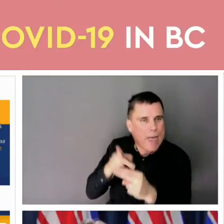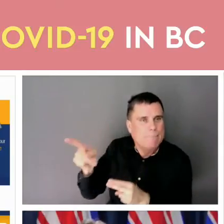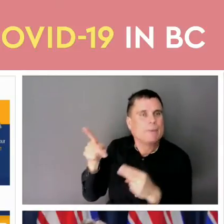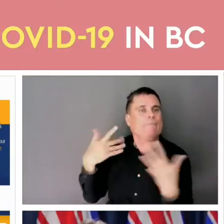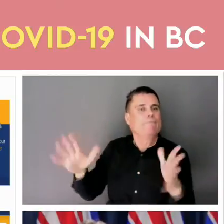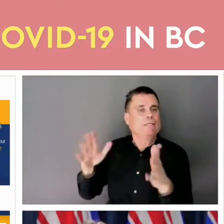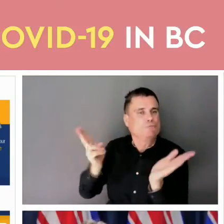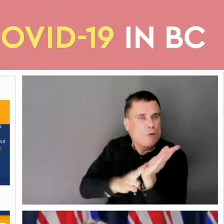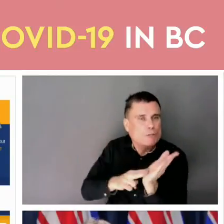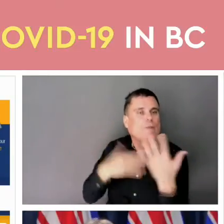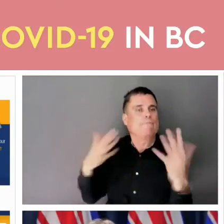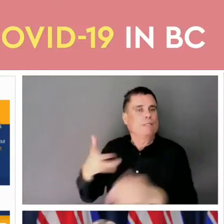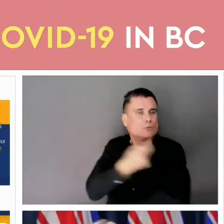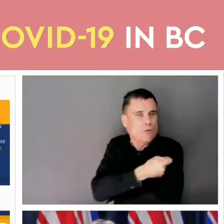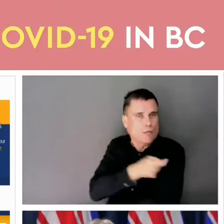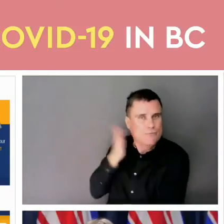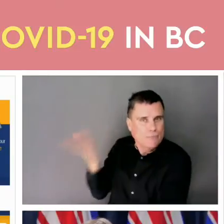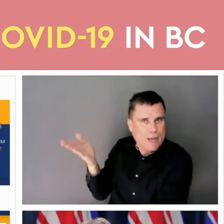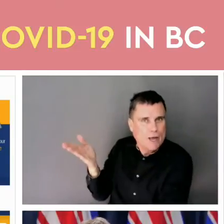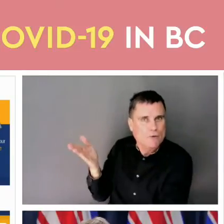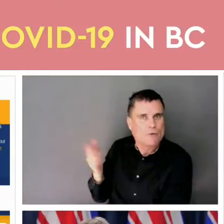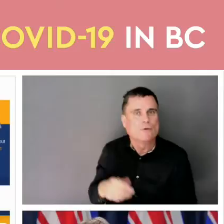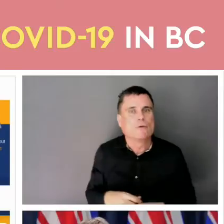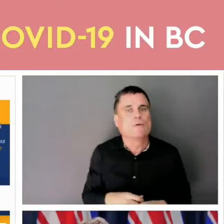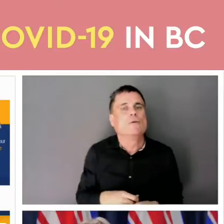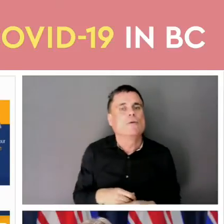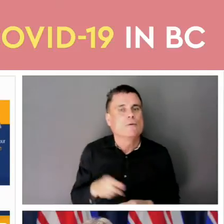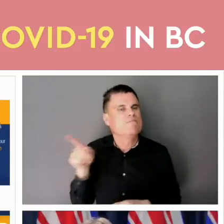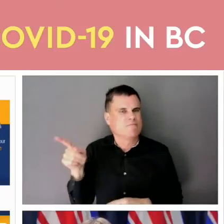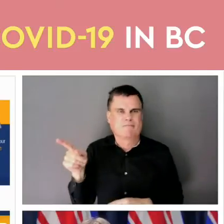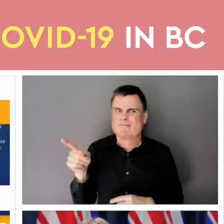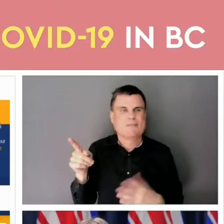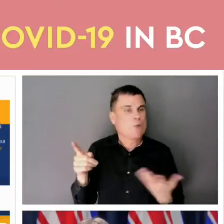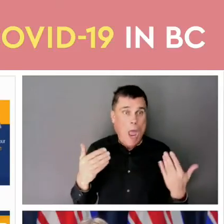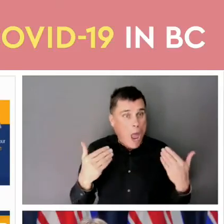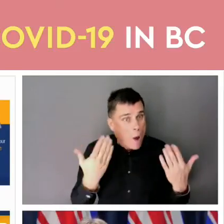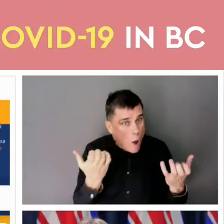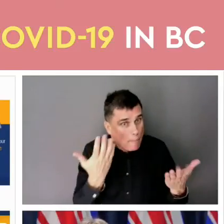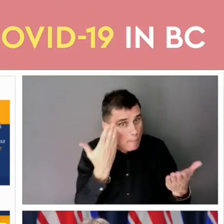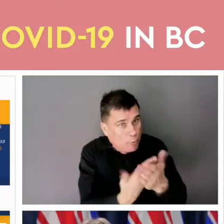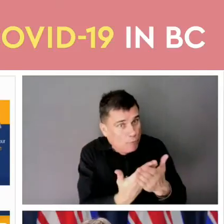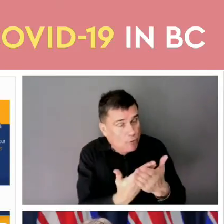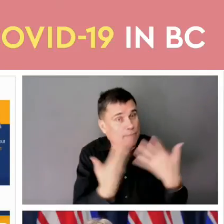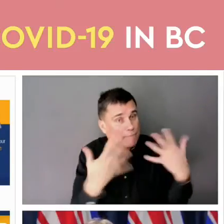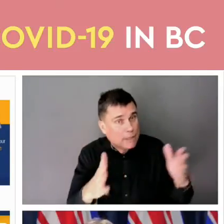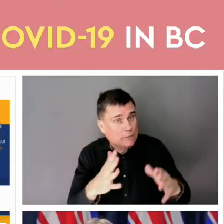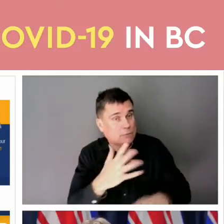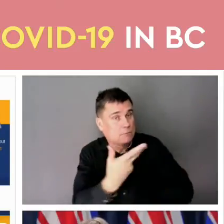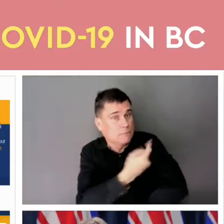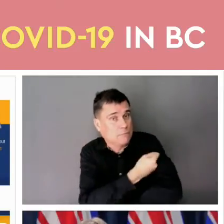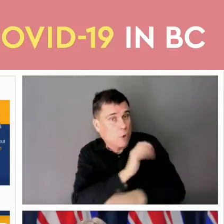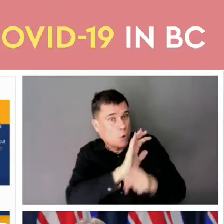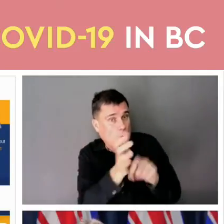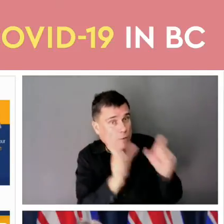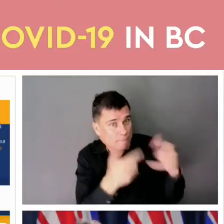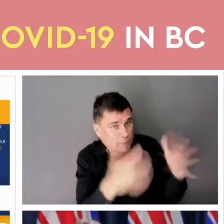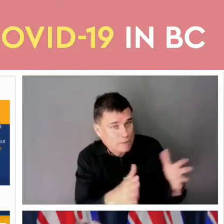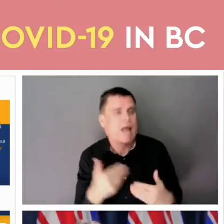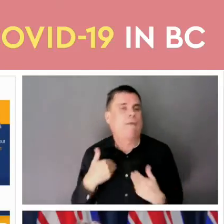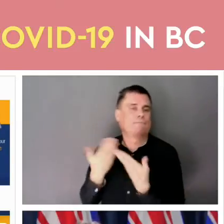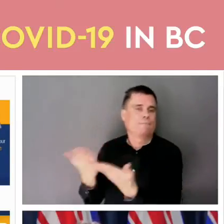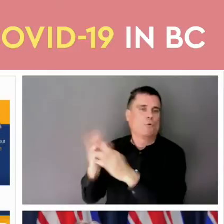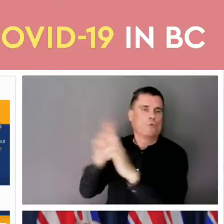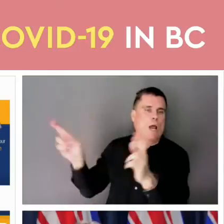for COVID will be registered and accessible, ultimately by the individual themselves, by their physician, and